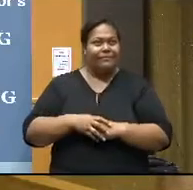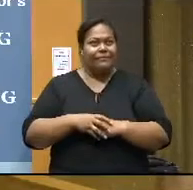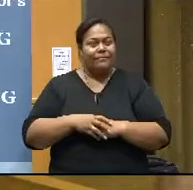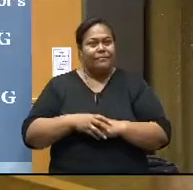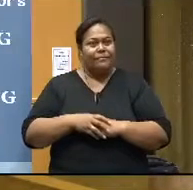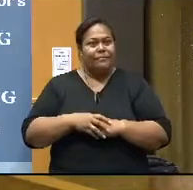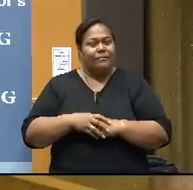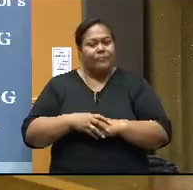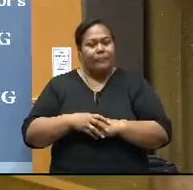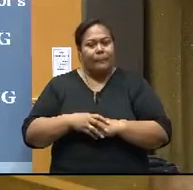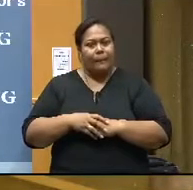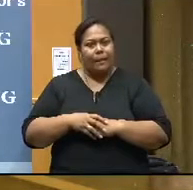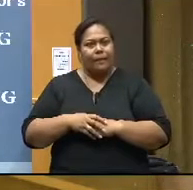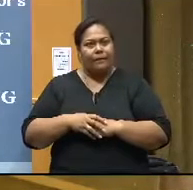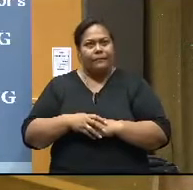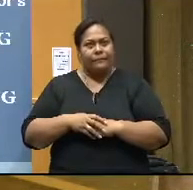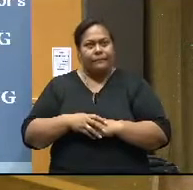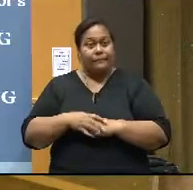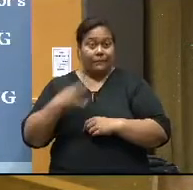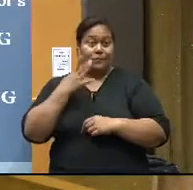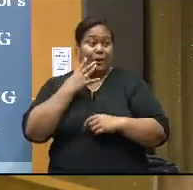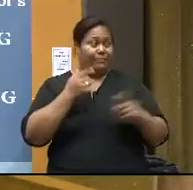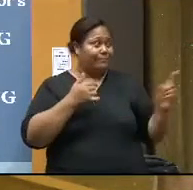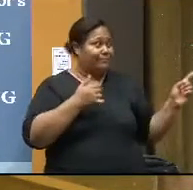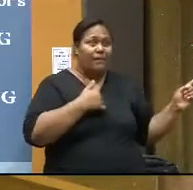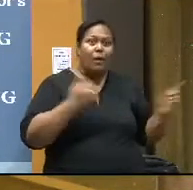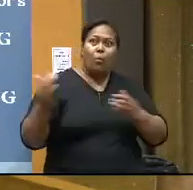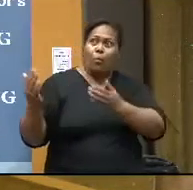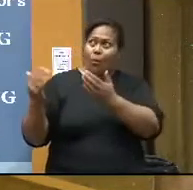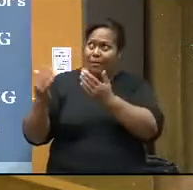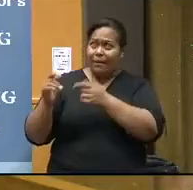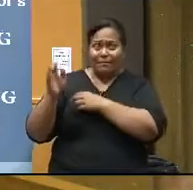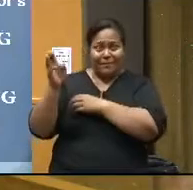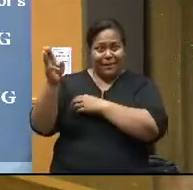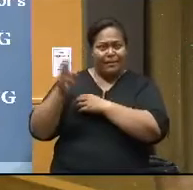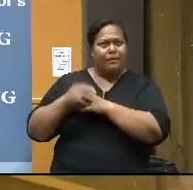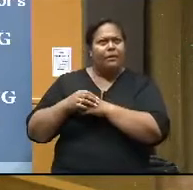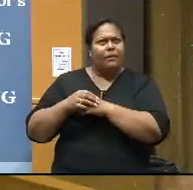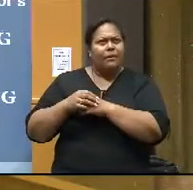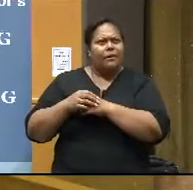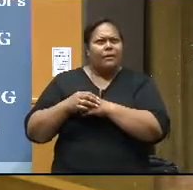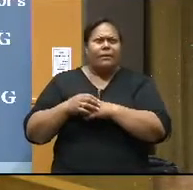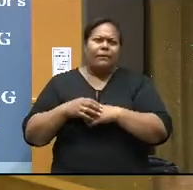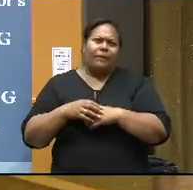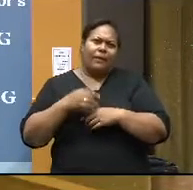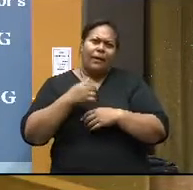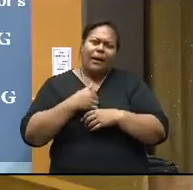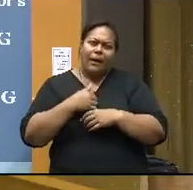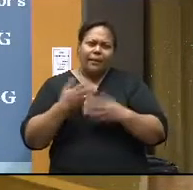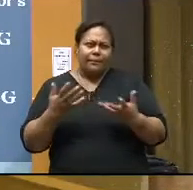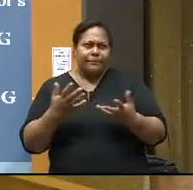And when I welcomed him and made my remarks, I framed that